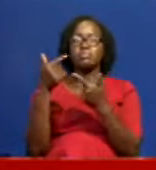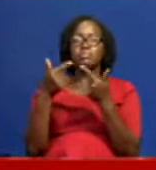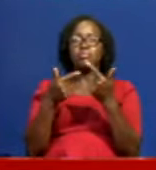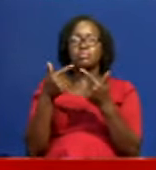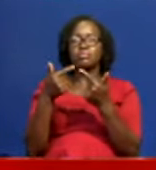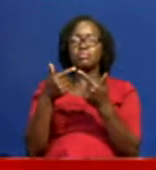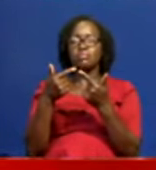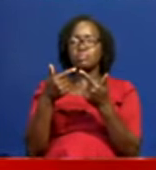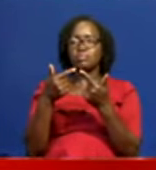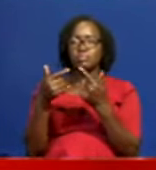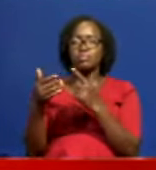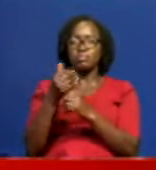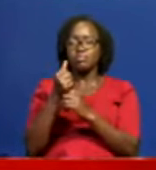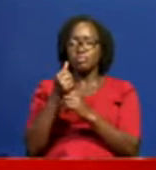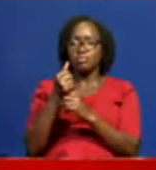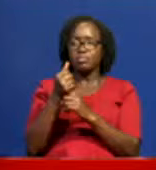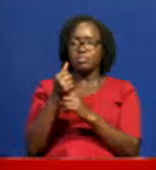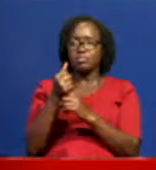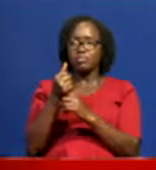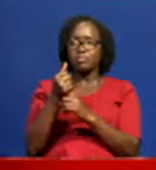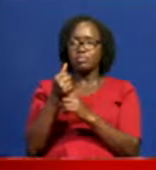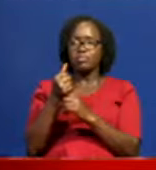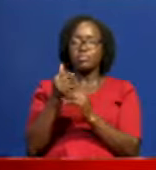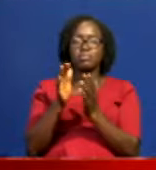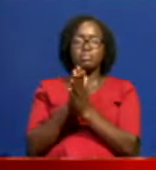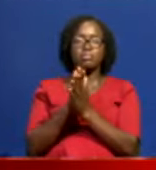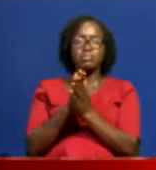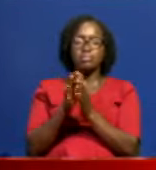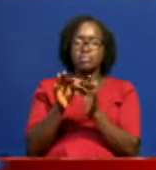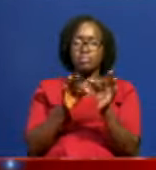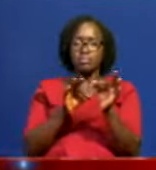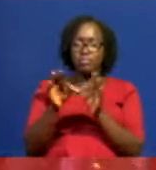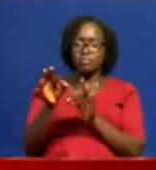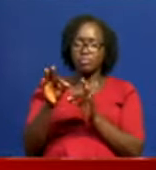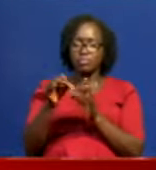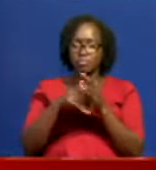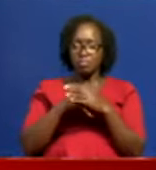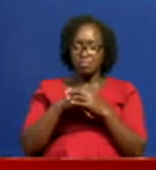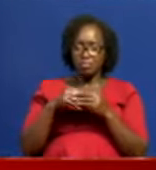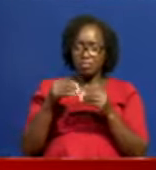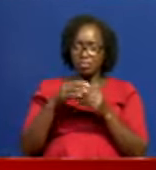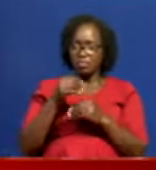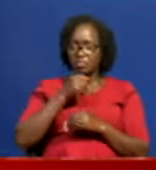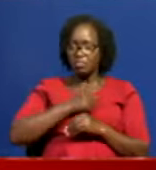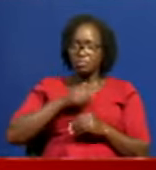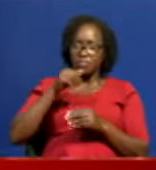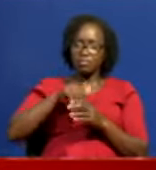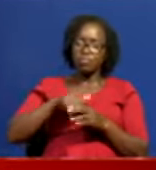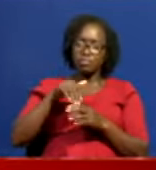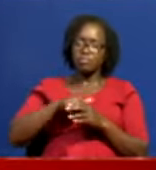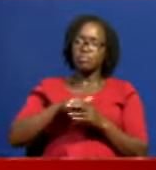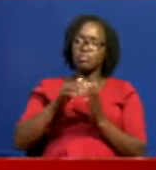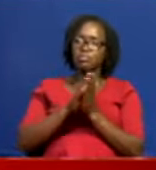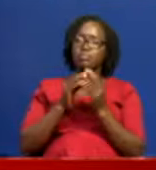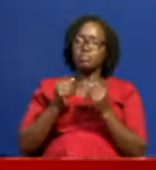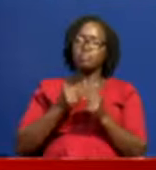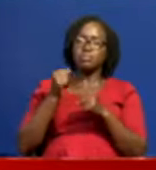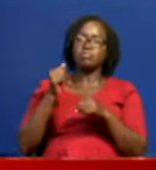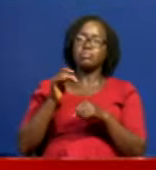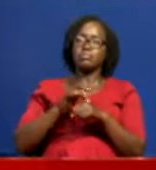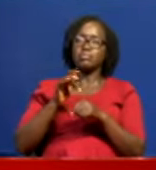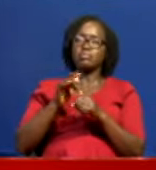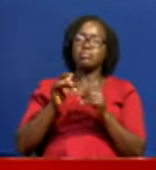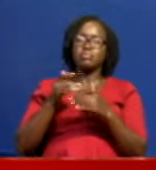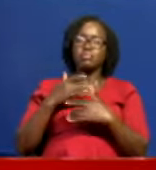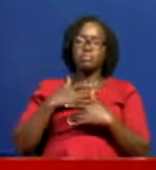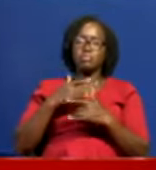merit are underpinned by compassion, inclusivity, and a strong sense of collective interest.